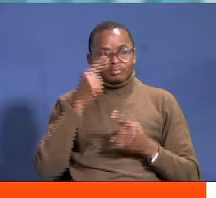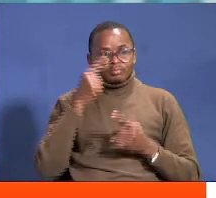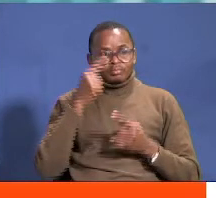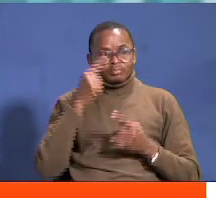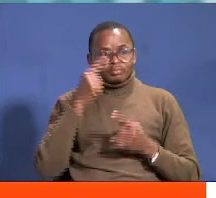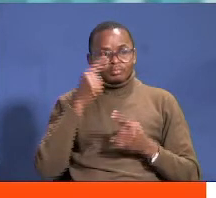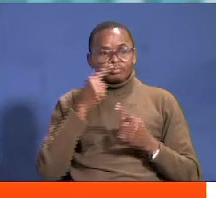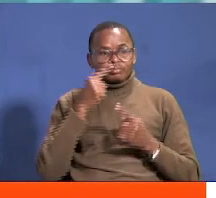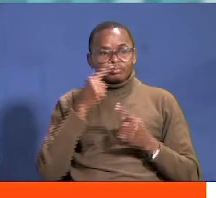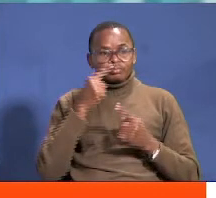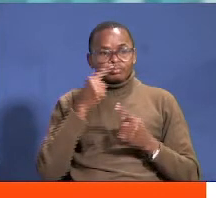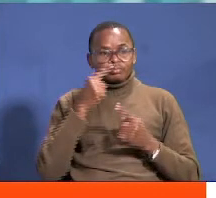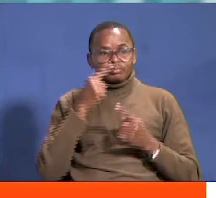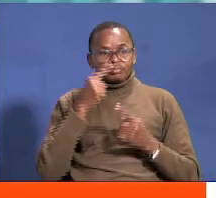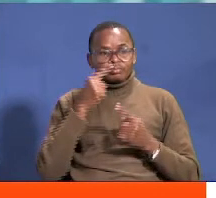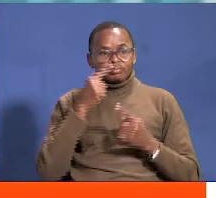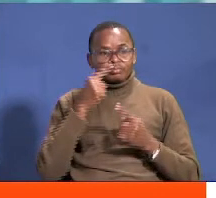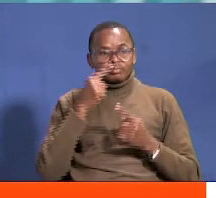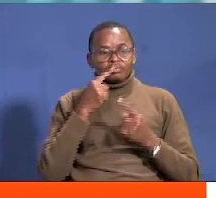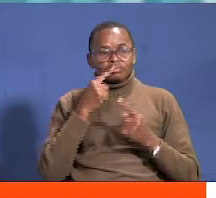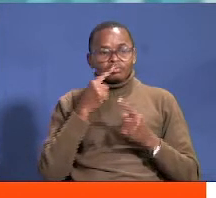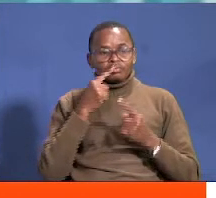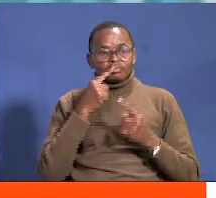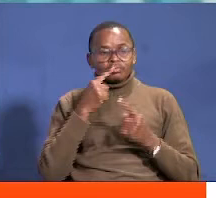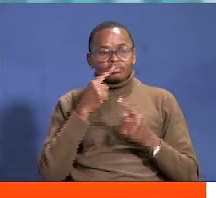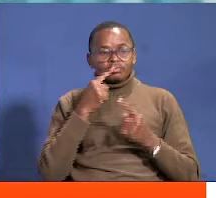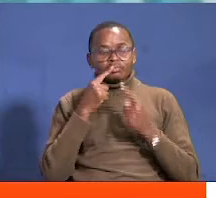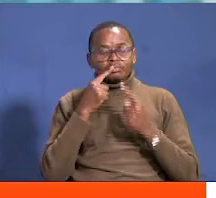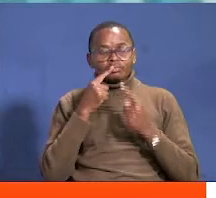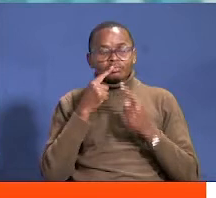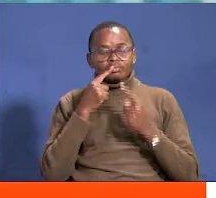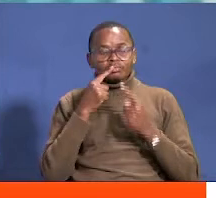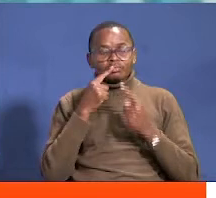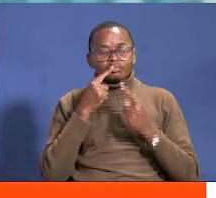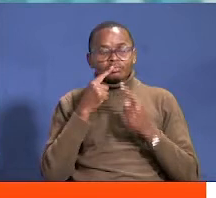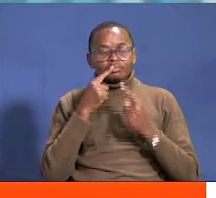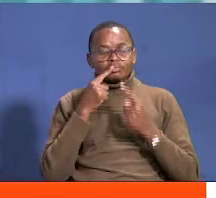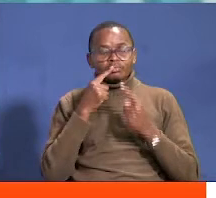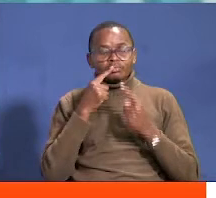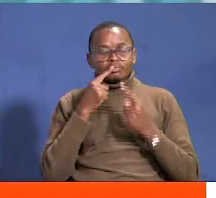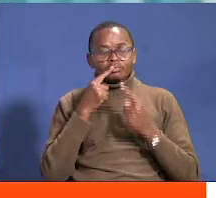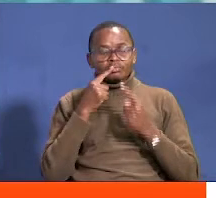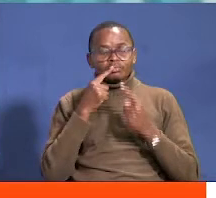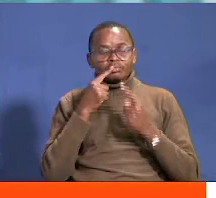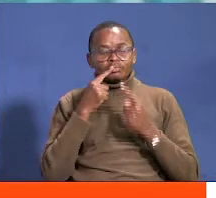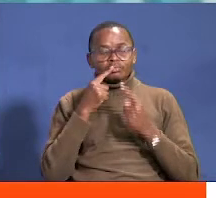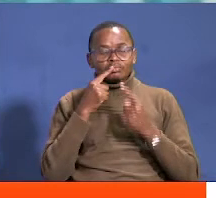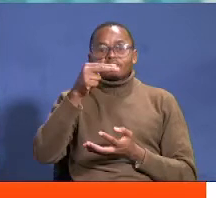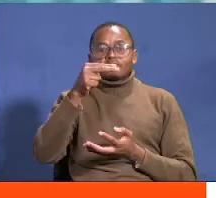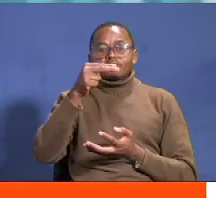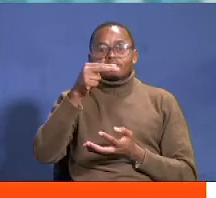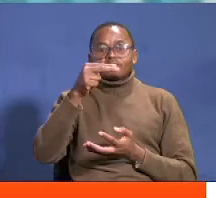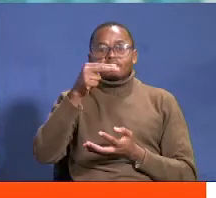able to monitor traffic, you're able to predict, you're able to tell the amount of gases emitted from the combustion vehicles, to the atmosphere.